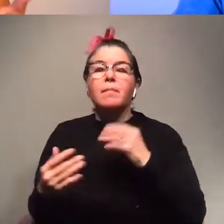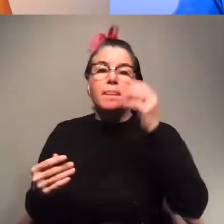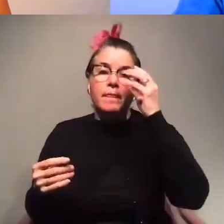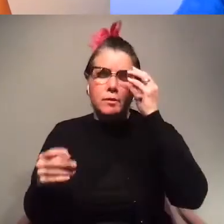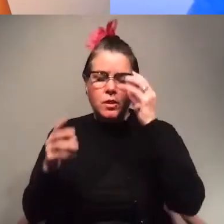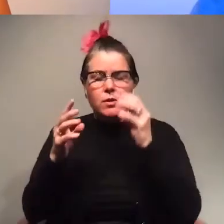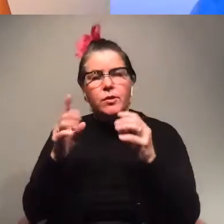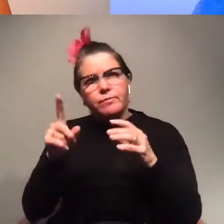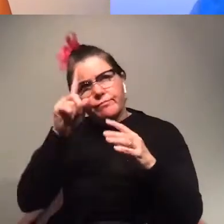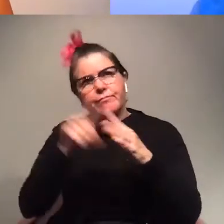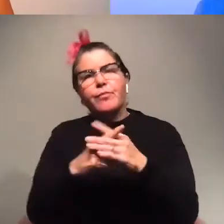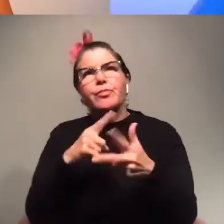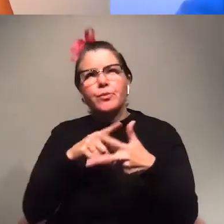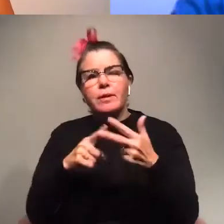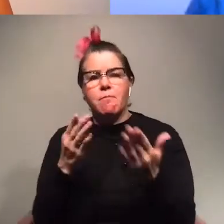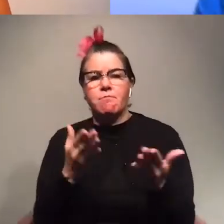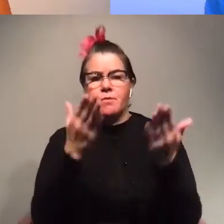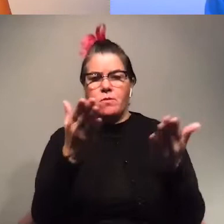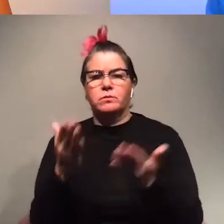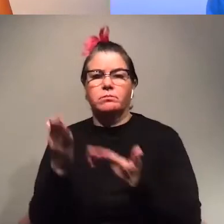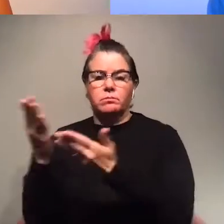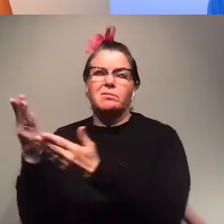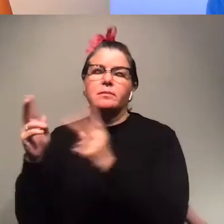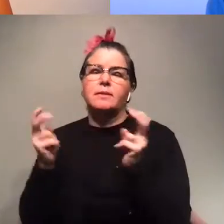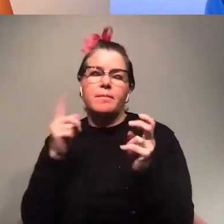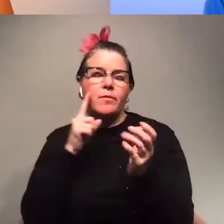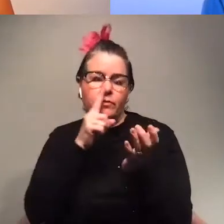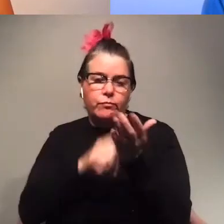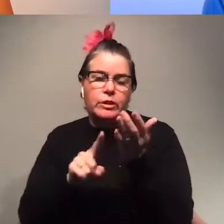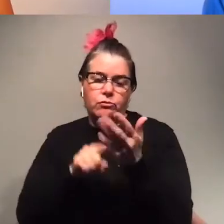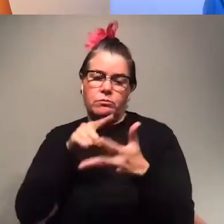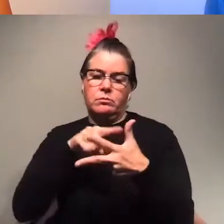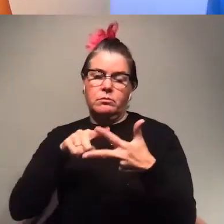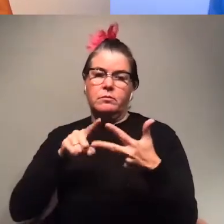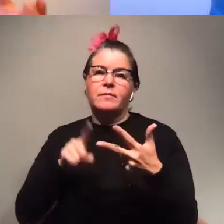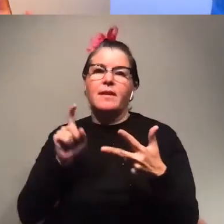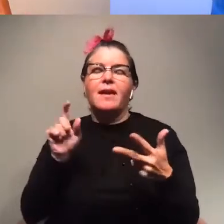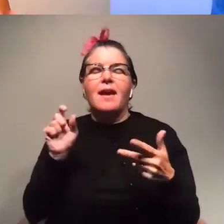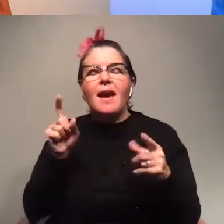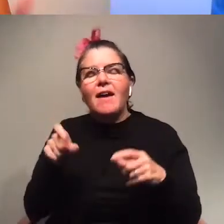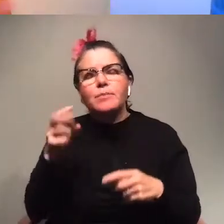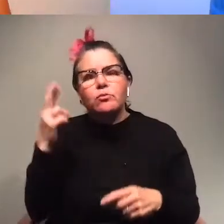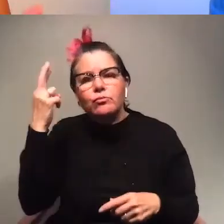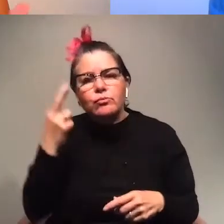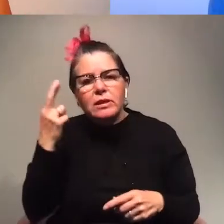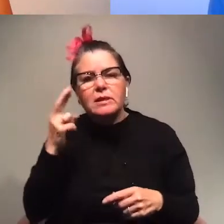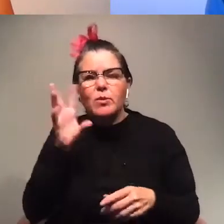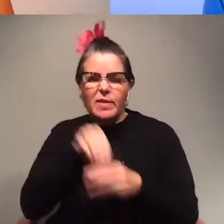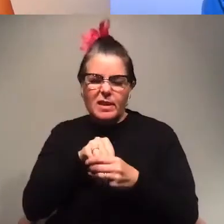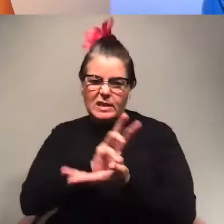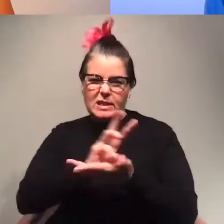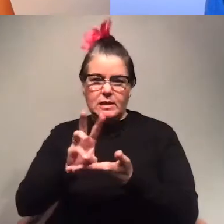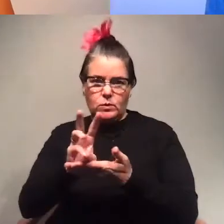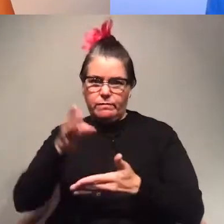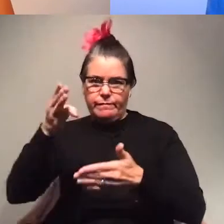3 proposed topics for a research. And it has to be feasible within like a 6-week time frame to